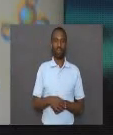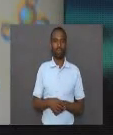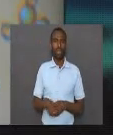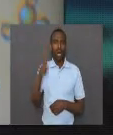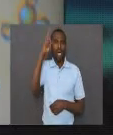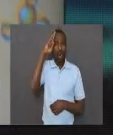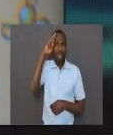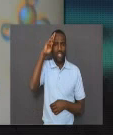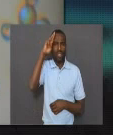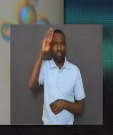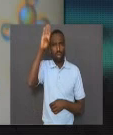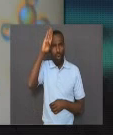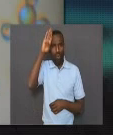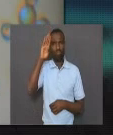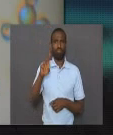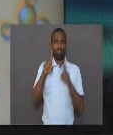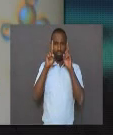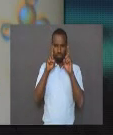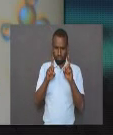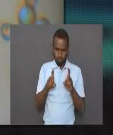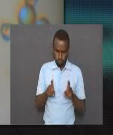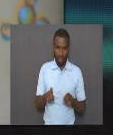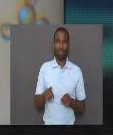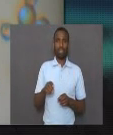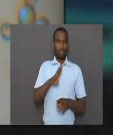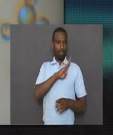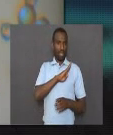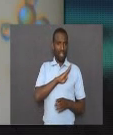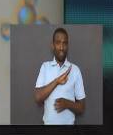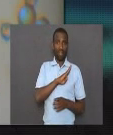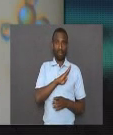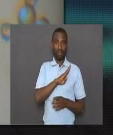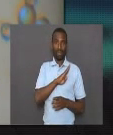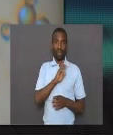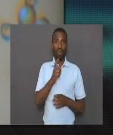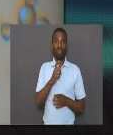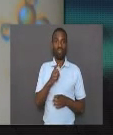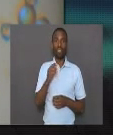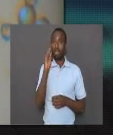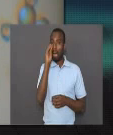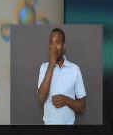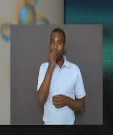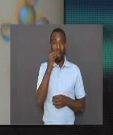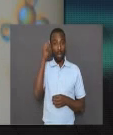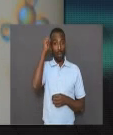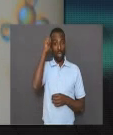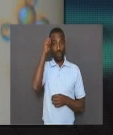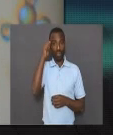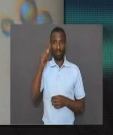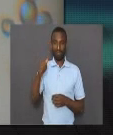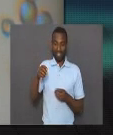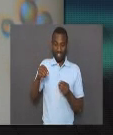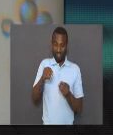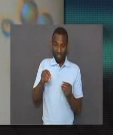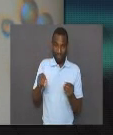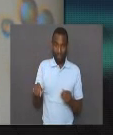Robert Brown examined the behavior of pollen grains suspended in